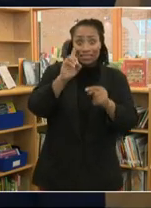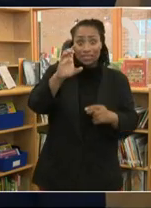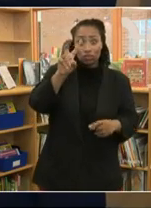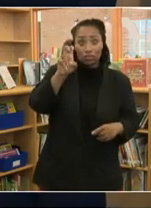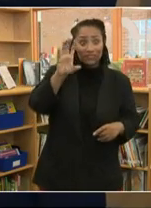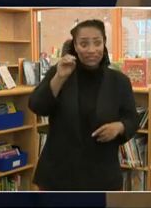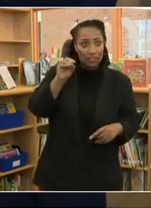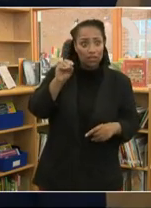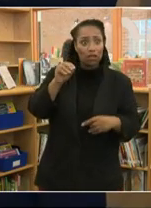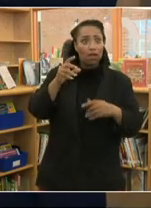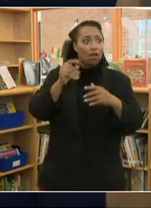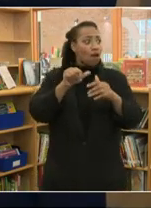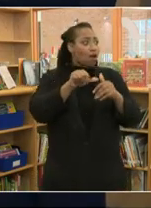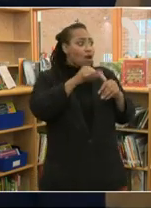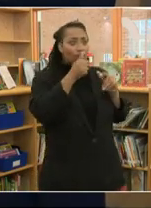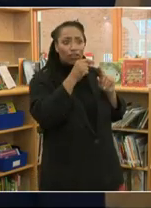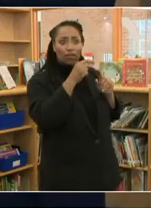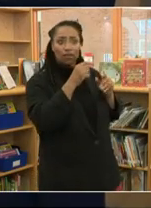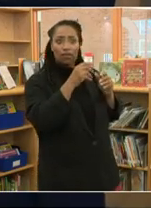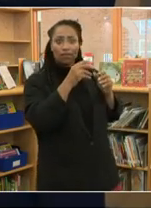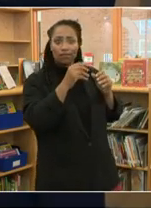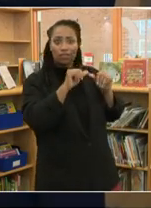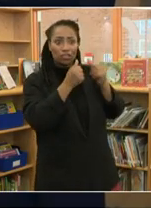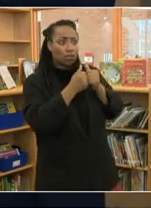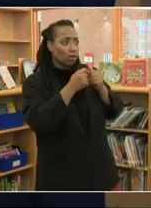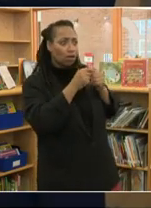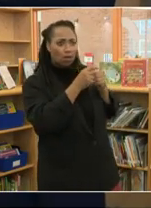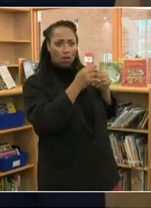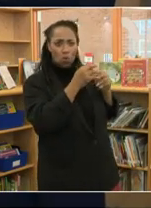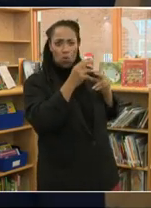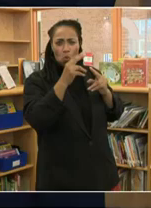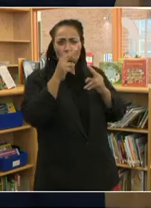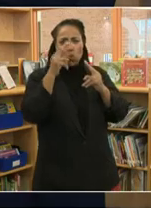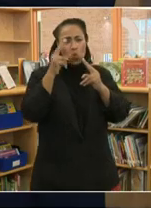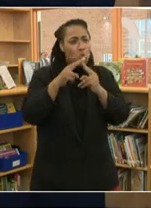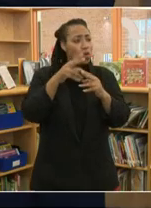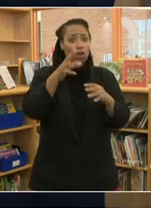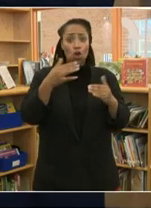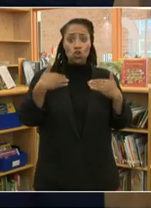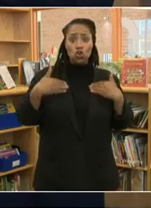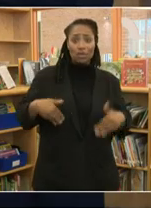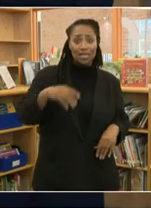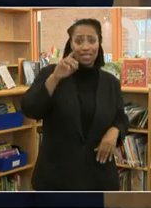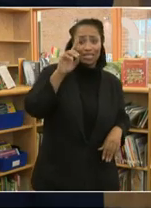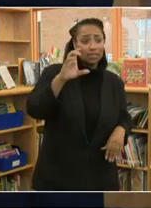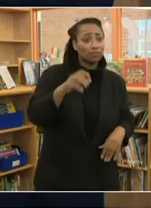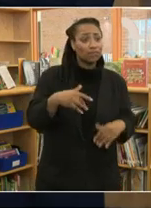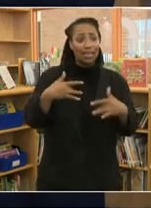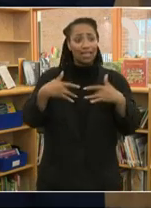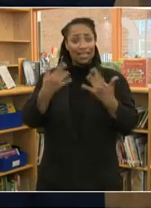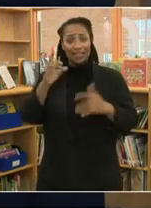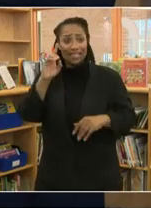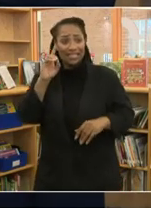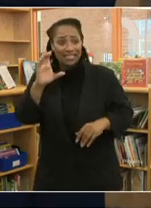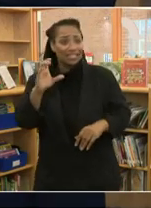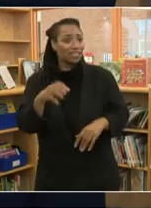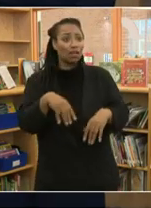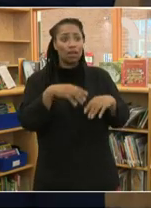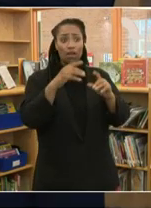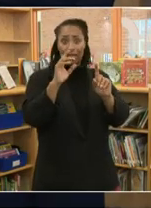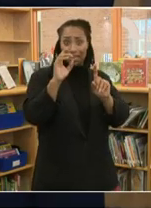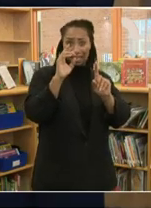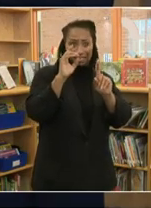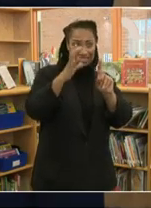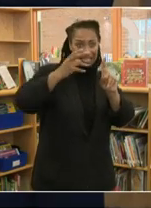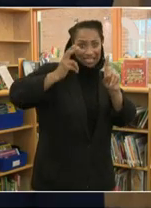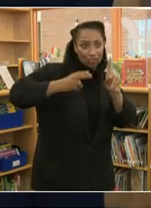who is Humanities DC, Laura Haygood, who's the head of the DC History Center, others who are